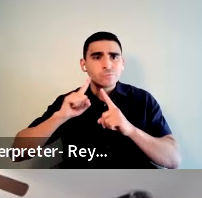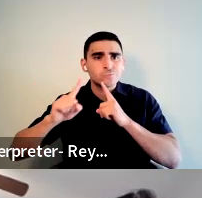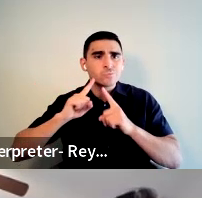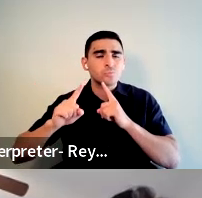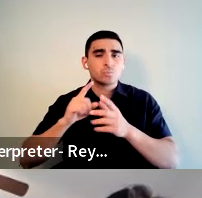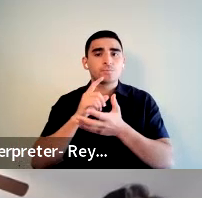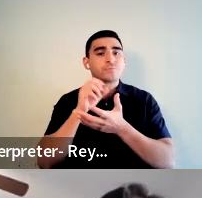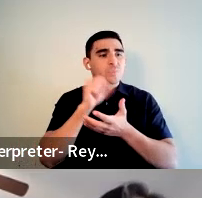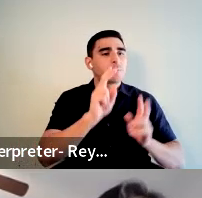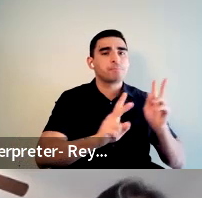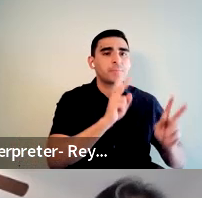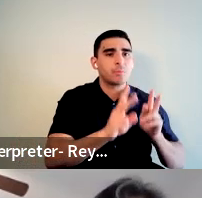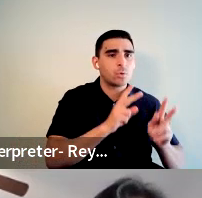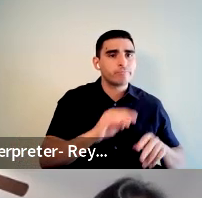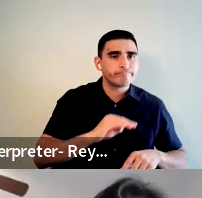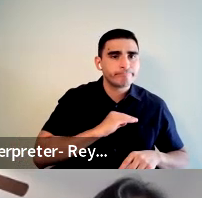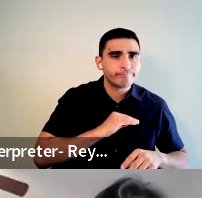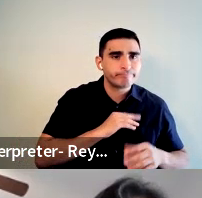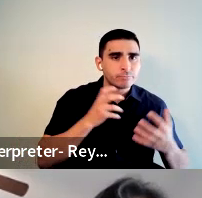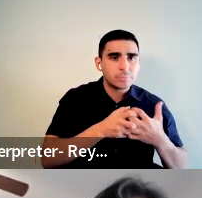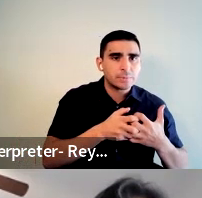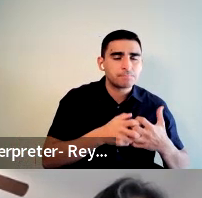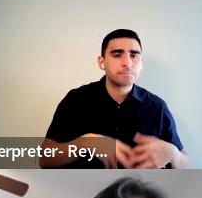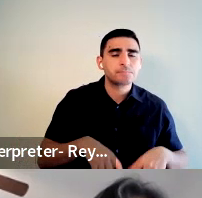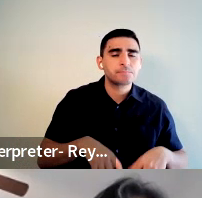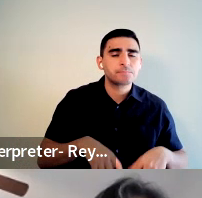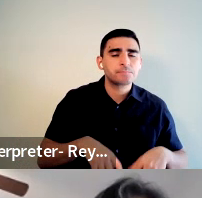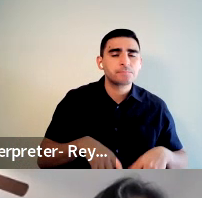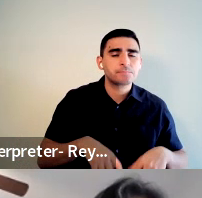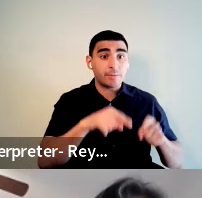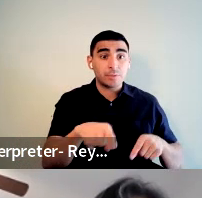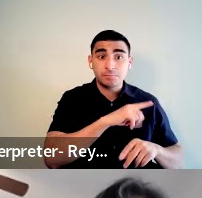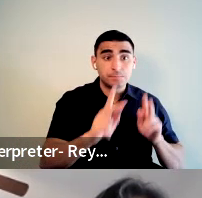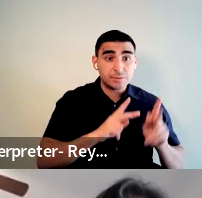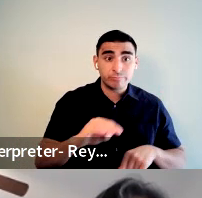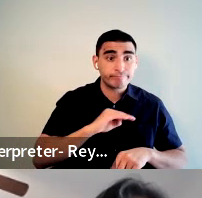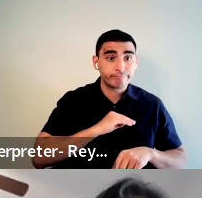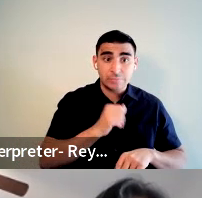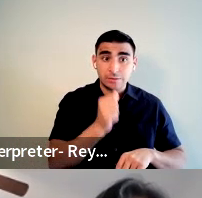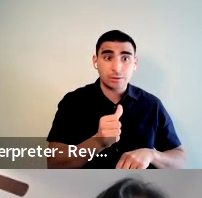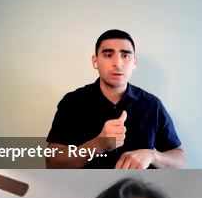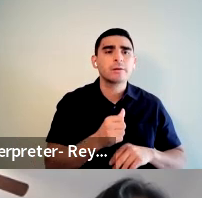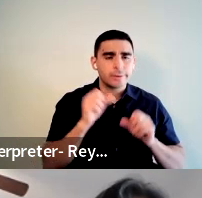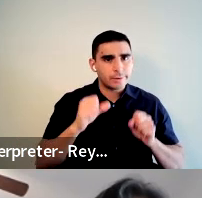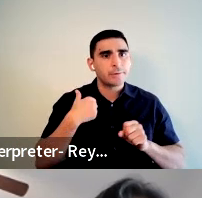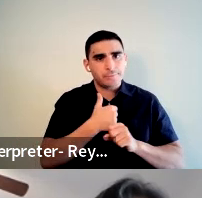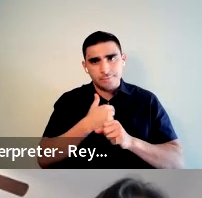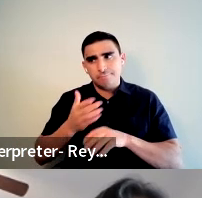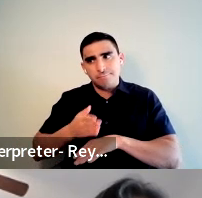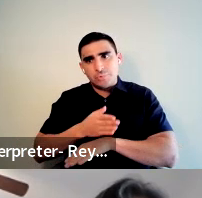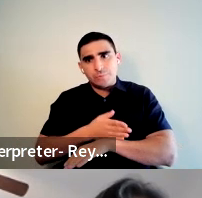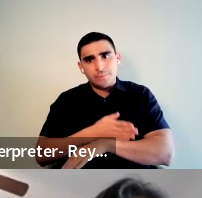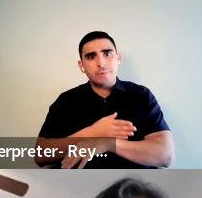are getting their needs met, and where needs are not being met for some reason, that we could really lift that up and see what